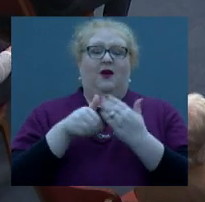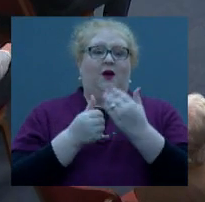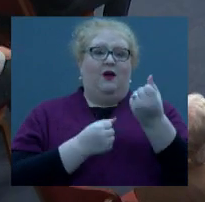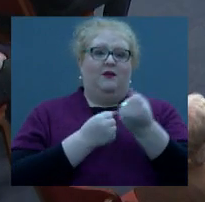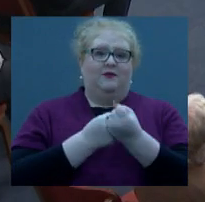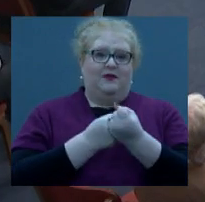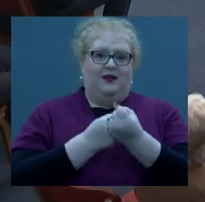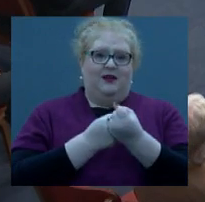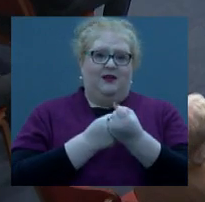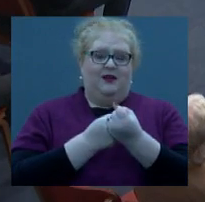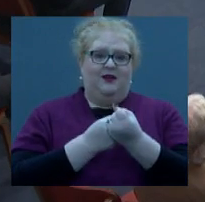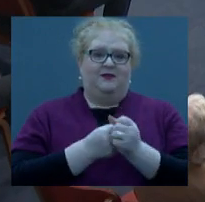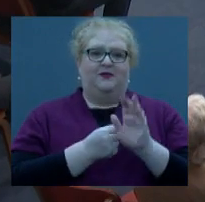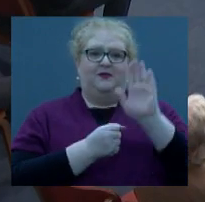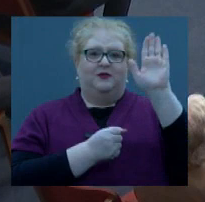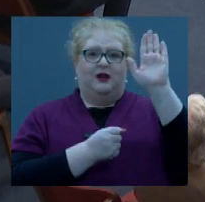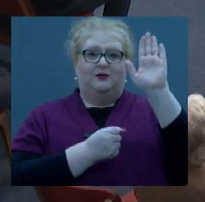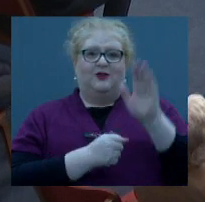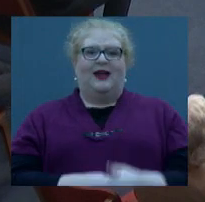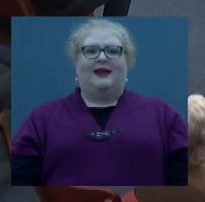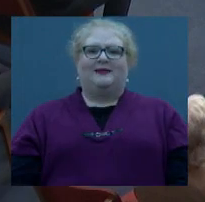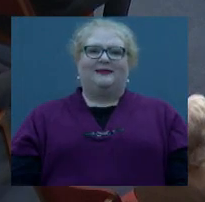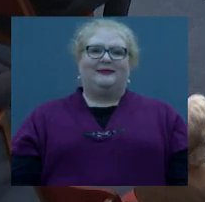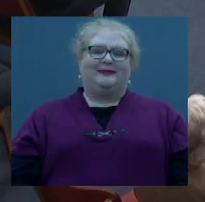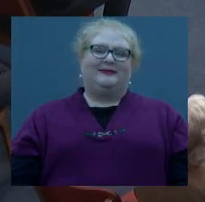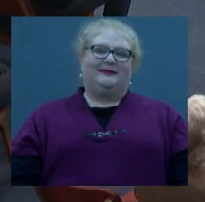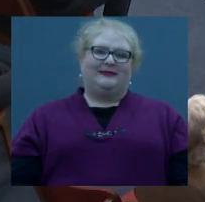in favor, please raise your hand.